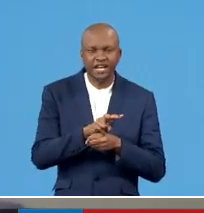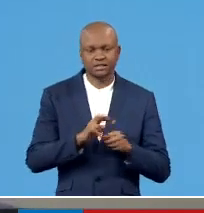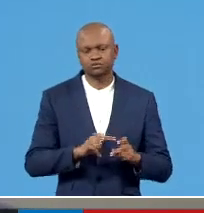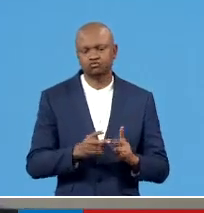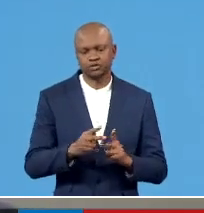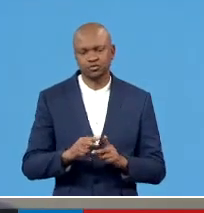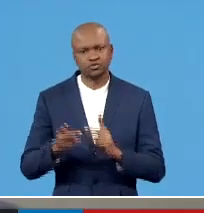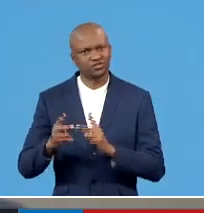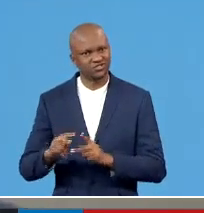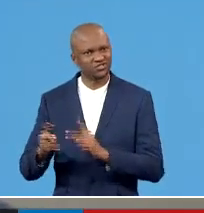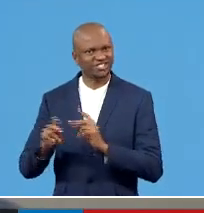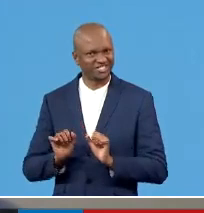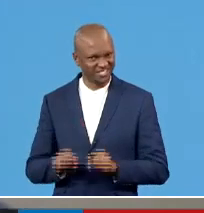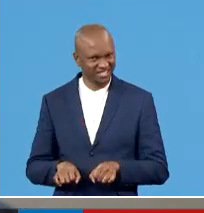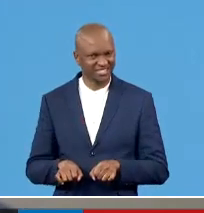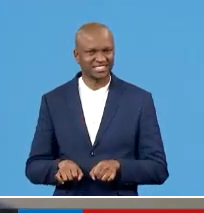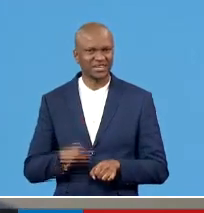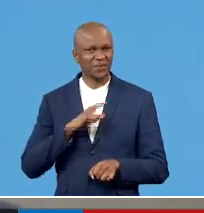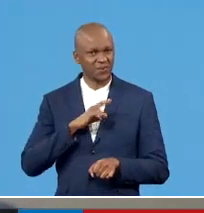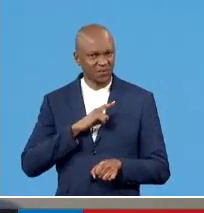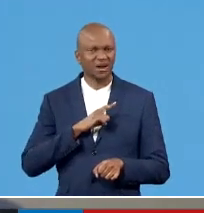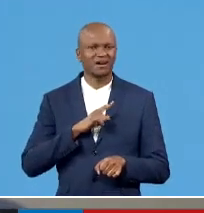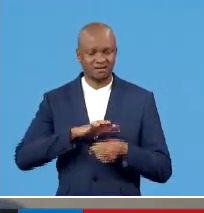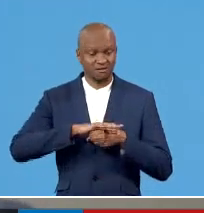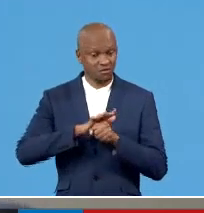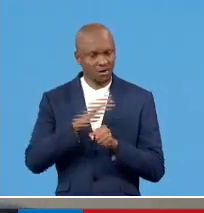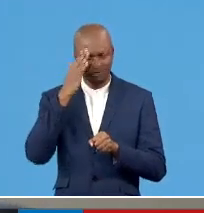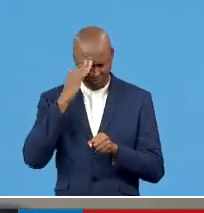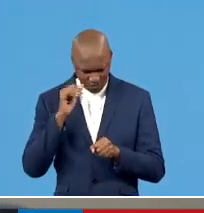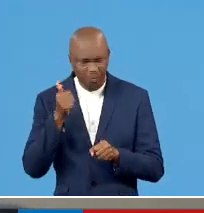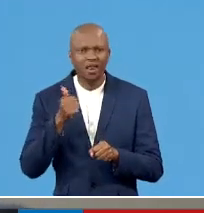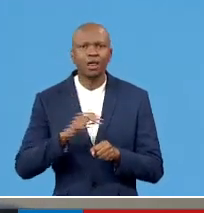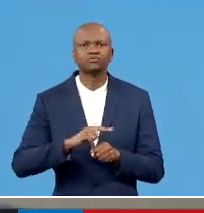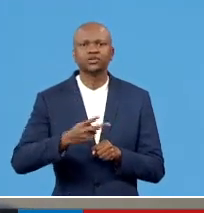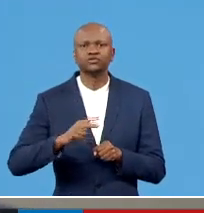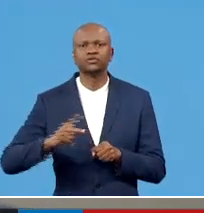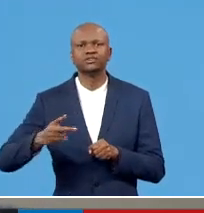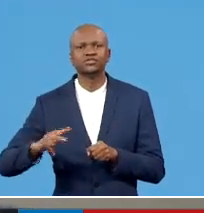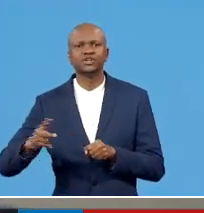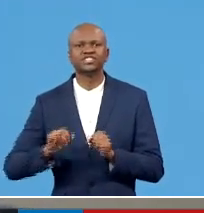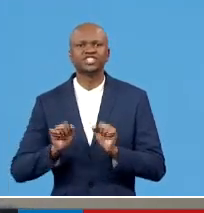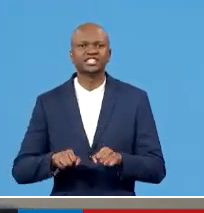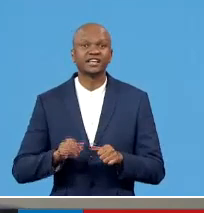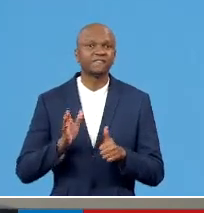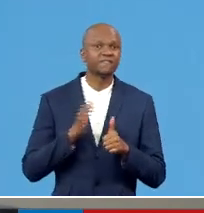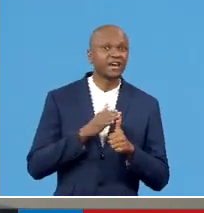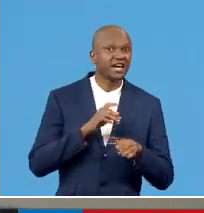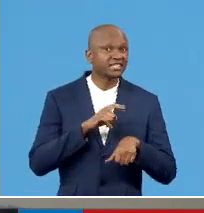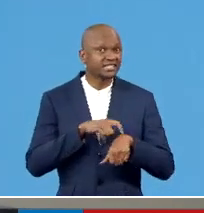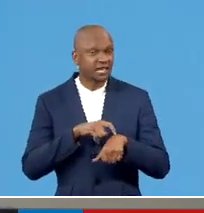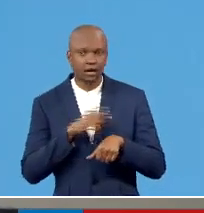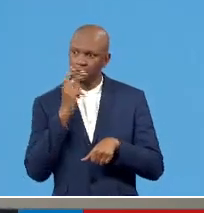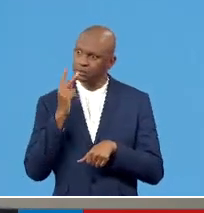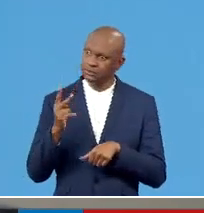think everybody is familiar with the fact that this virus mutates. This was the first time that we've seen a surge or a spike